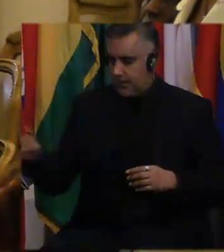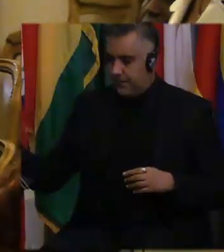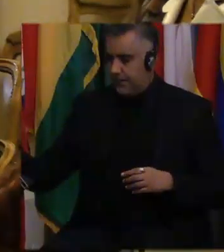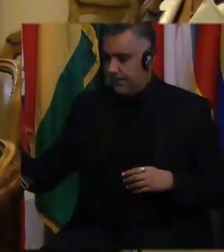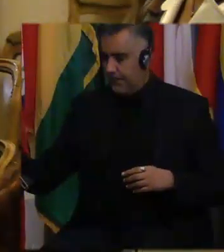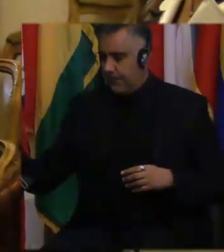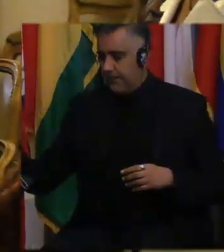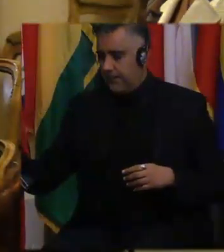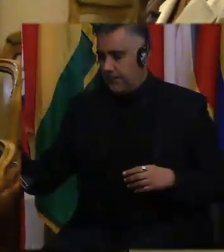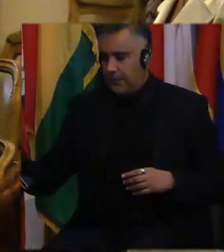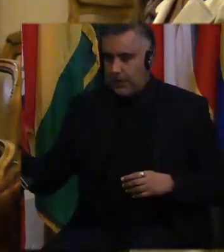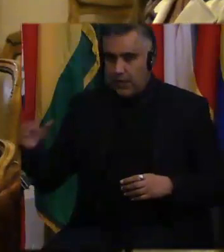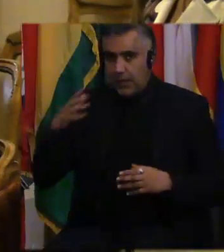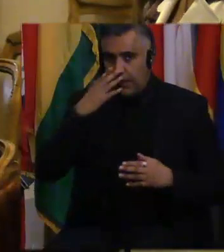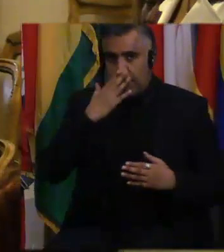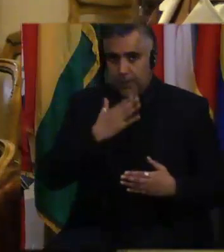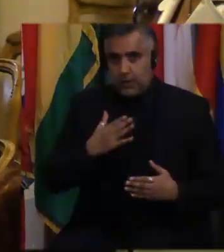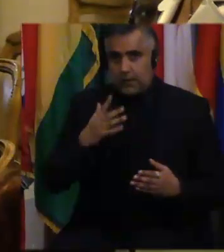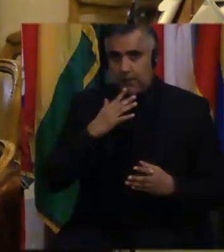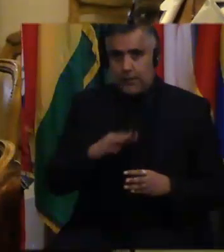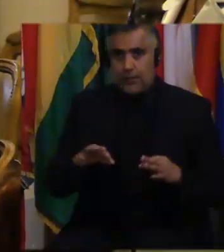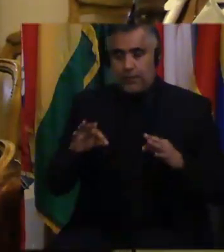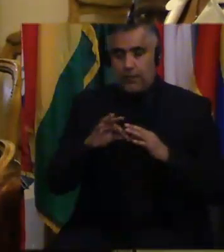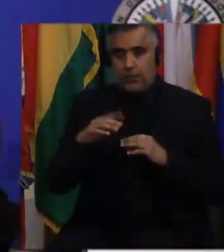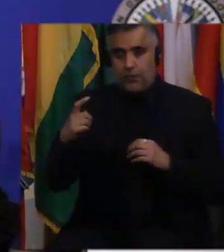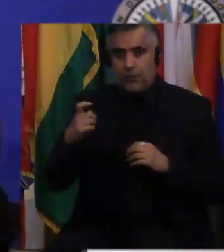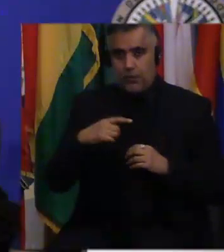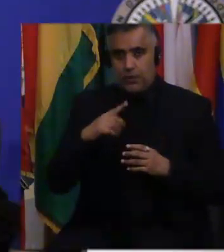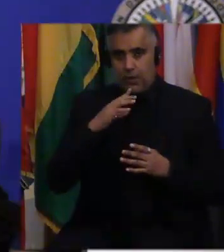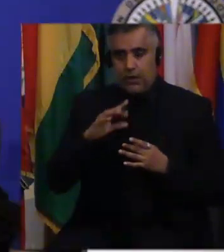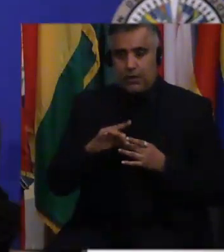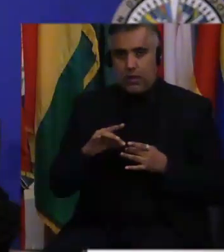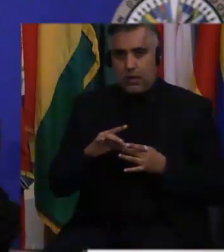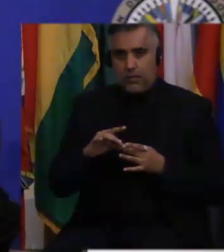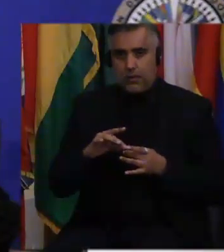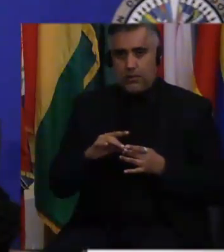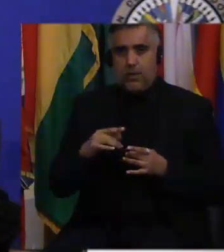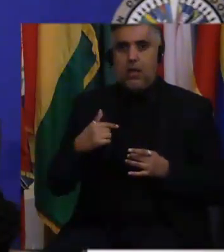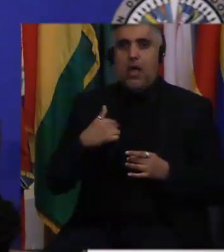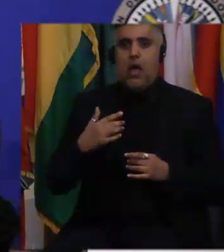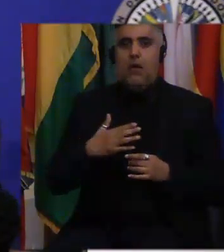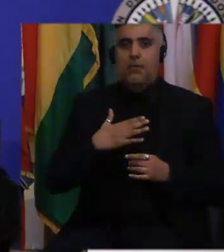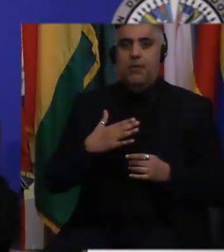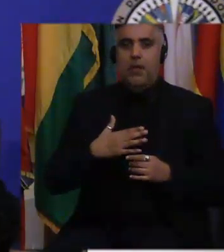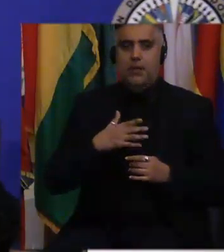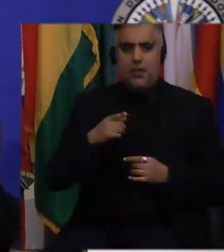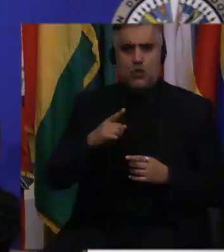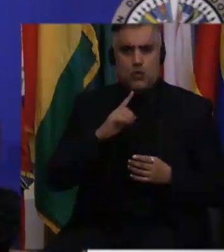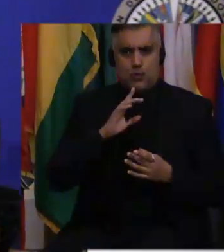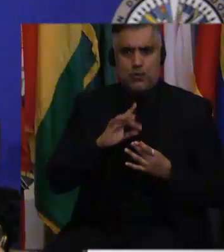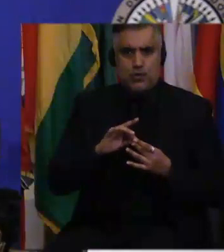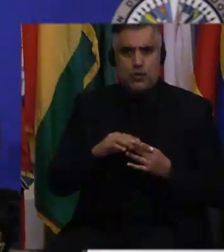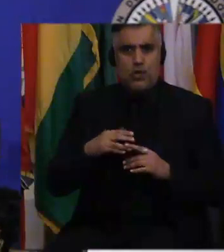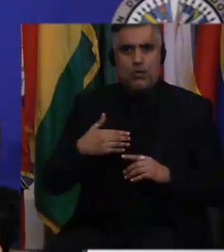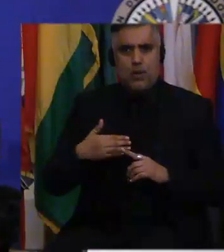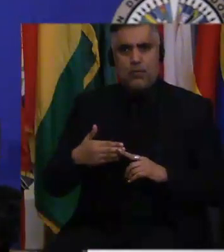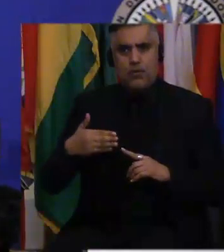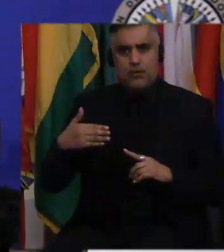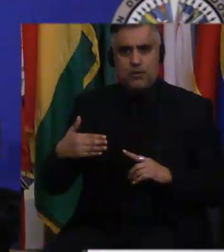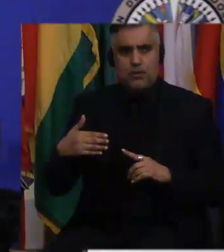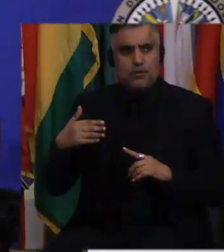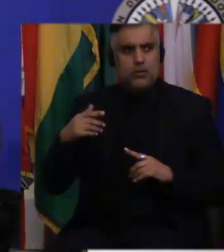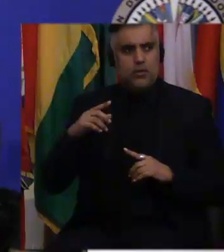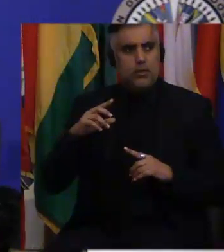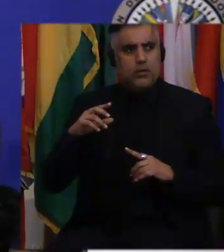Thank you. Thank you very much for your important question and comment. And I'm very glad that you have mentioned my predecessor, Ms.